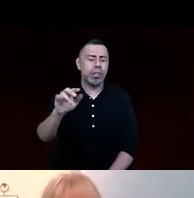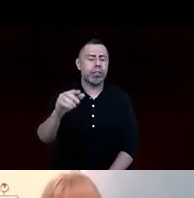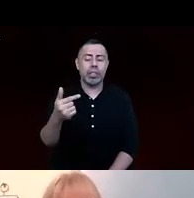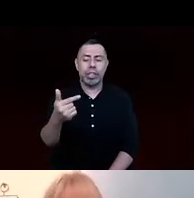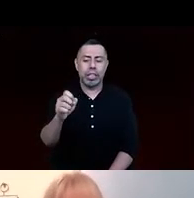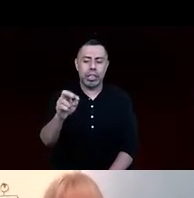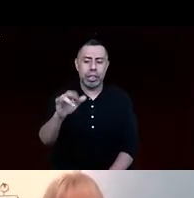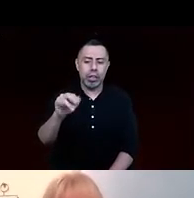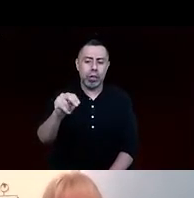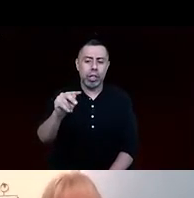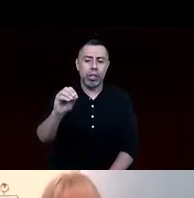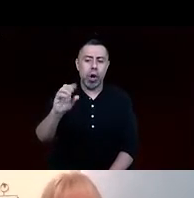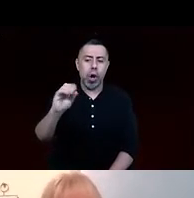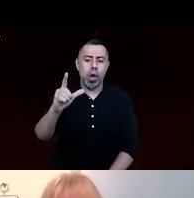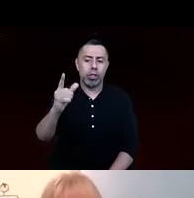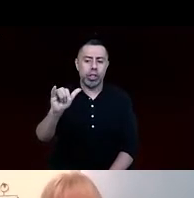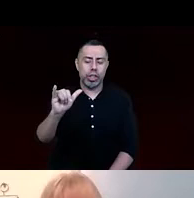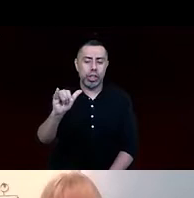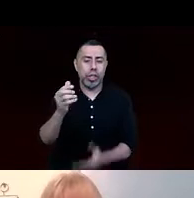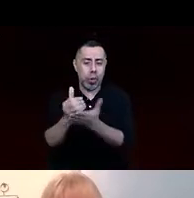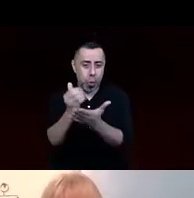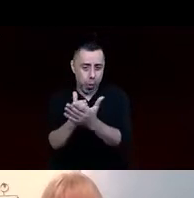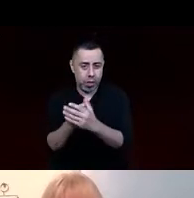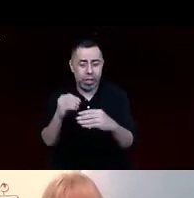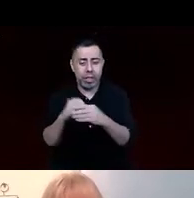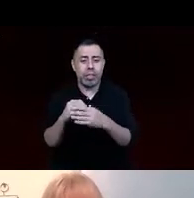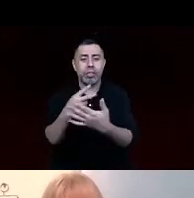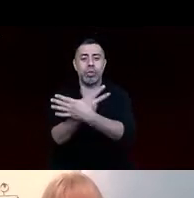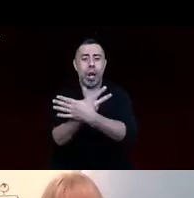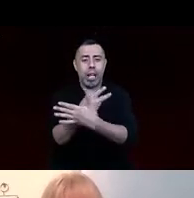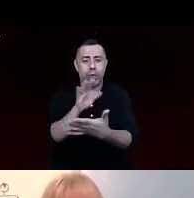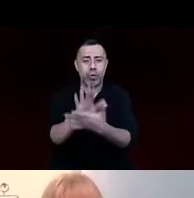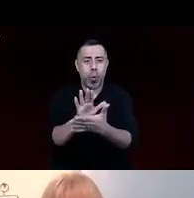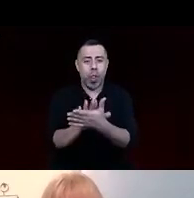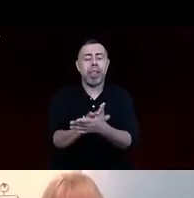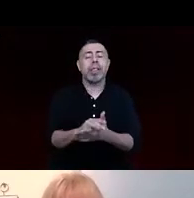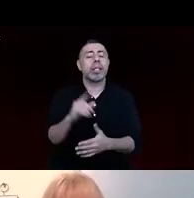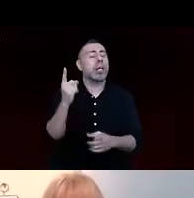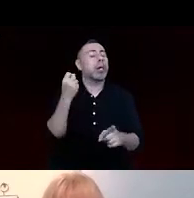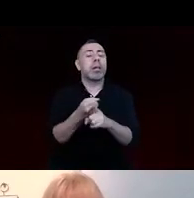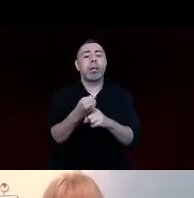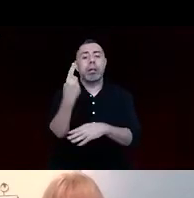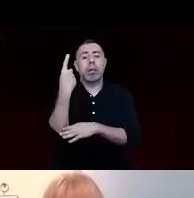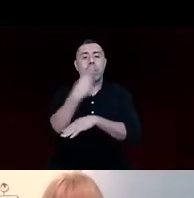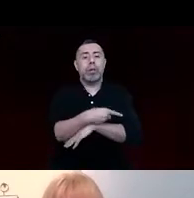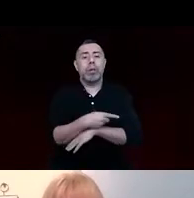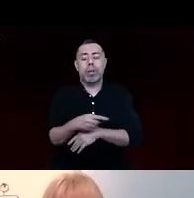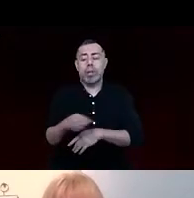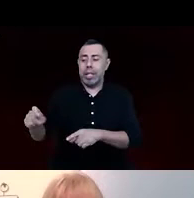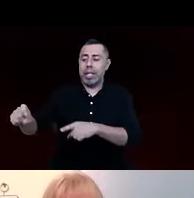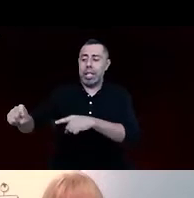psychogerontology course in grad school. And he called one day and he wanted me to transfer